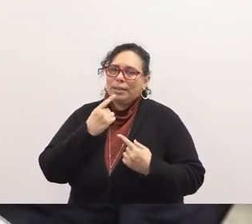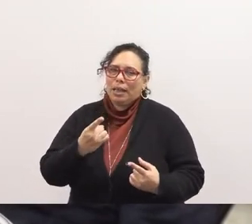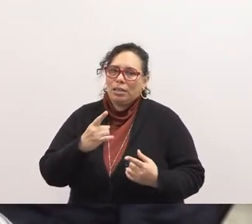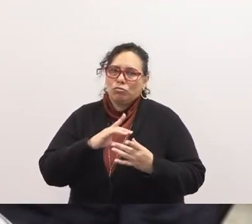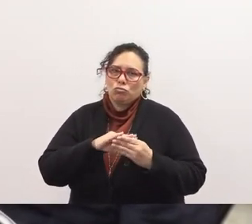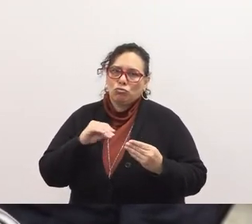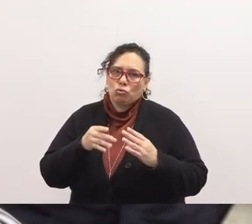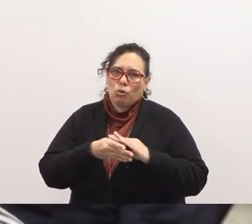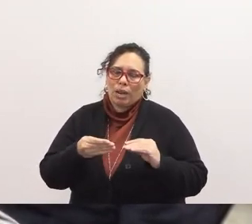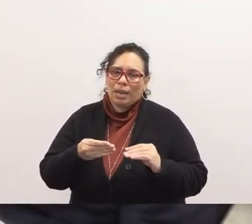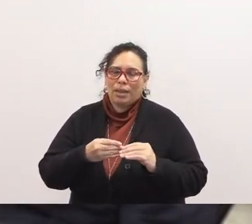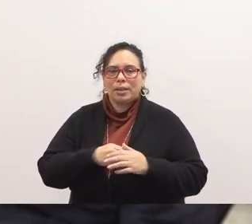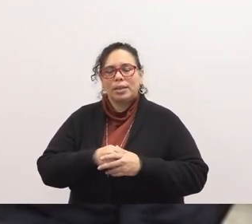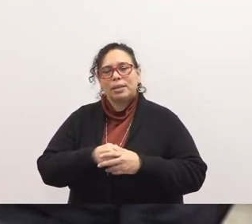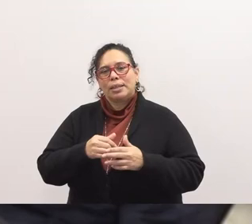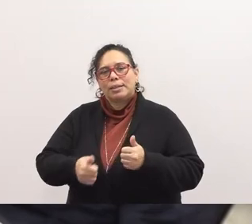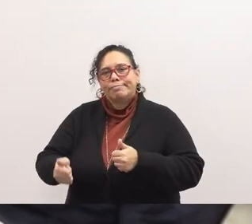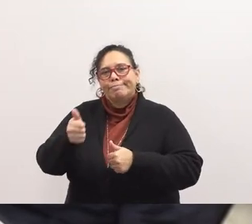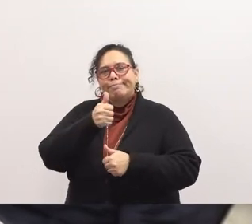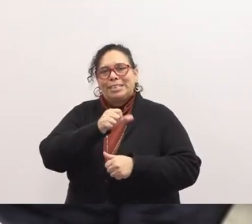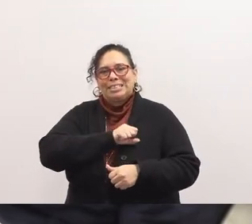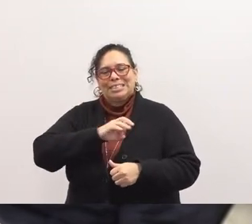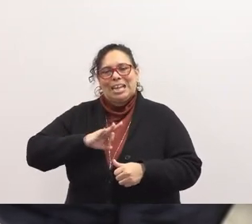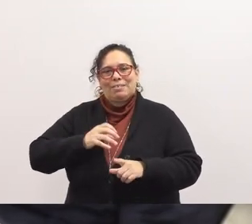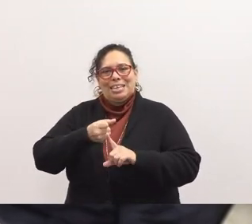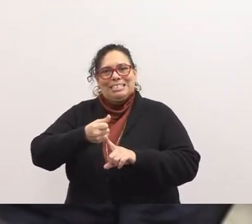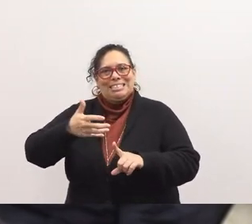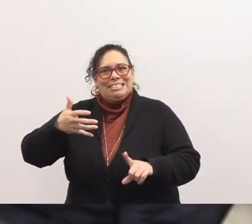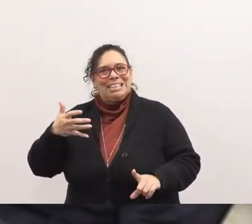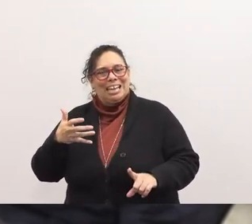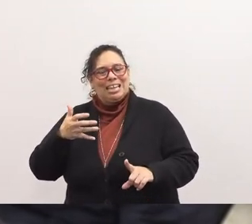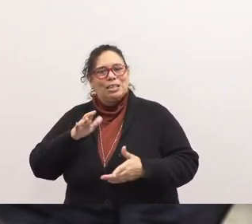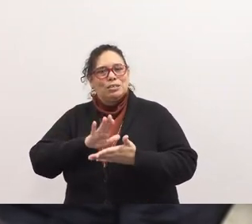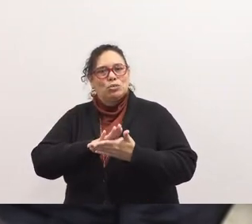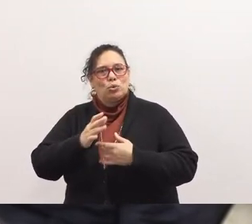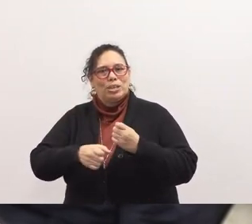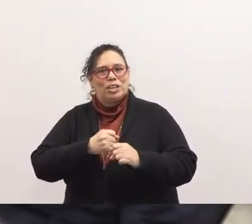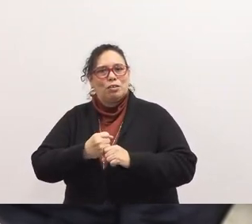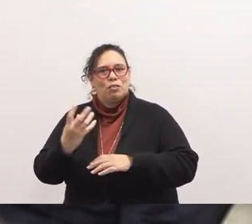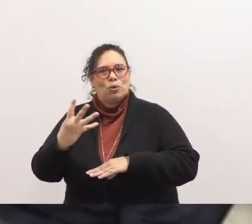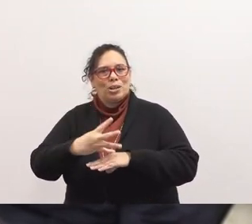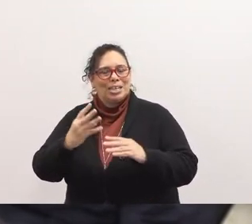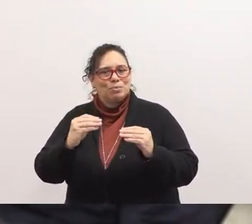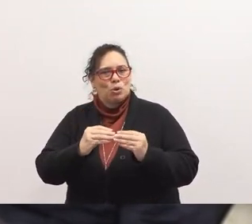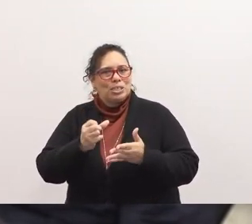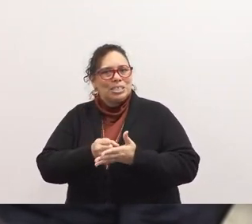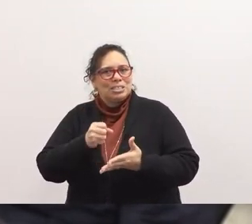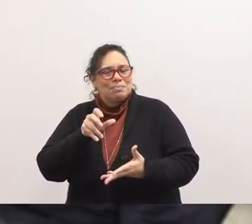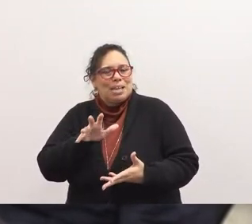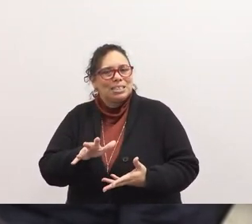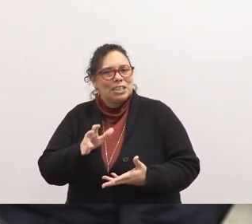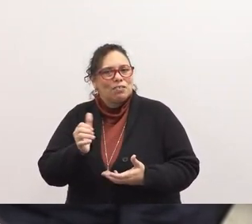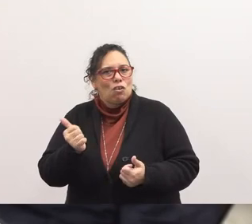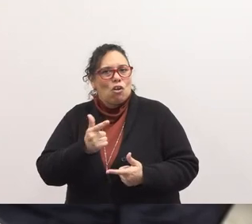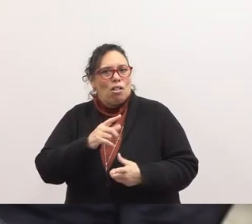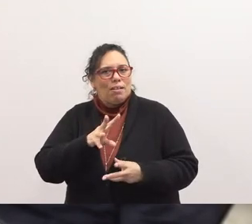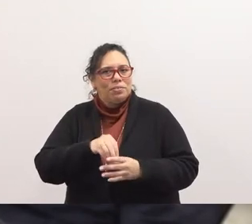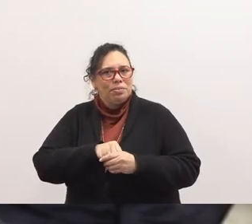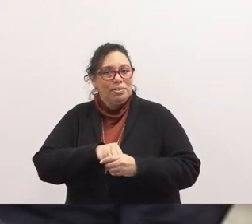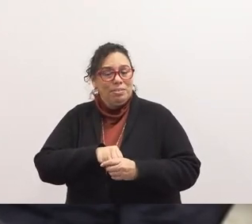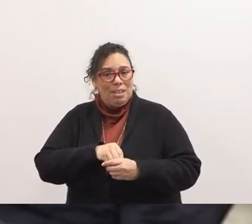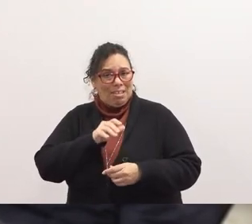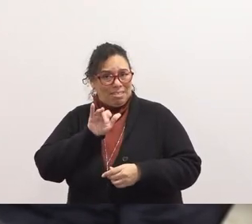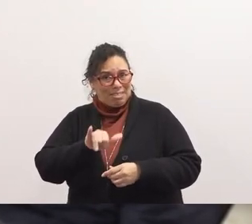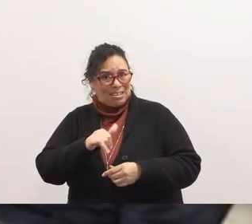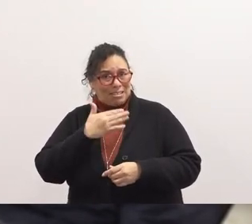This senior staff wants to extend the school year by 4 more days. That's expensive for all involved, and is that the best use of